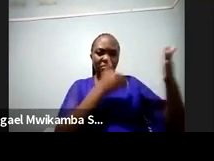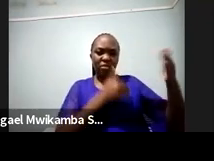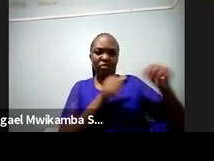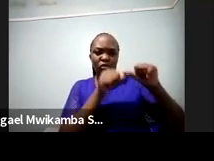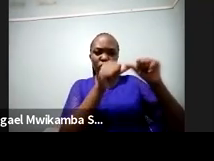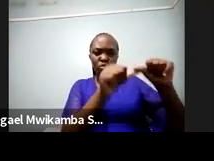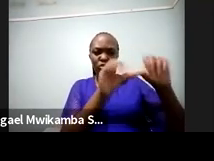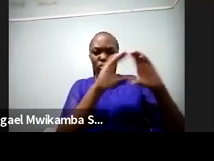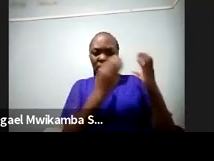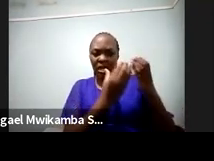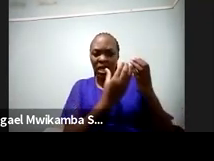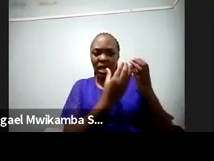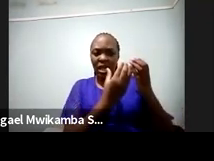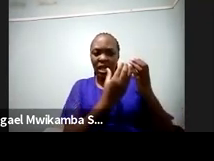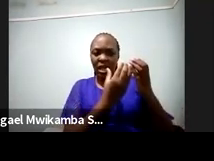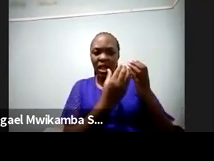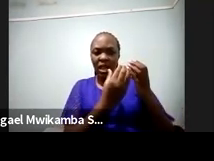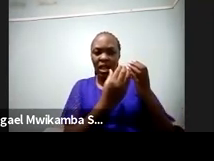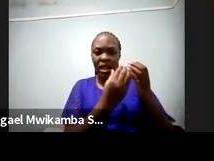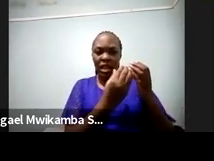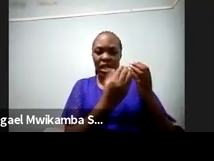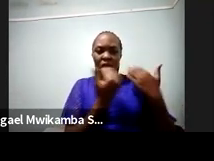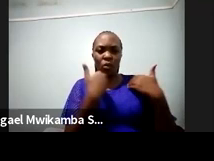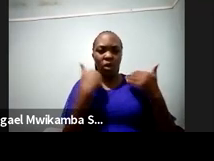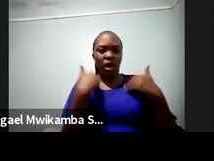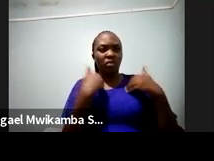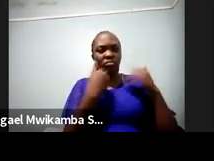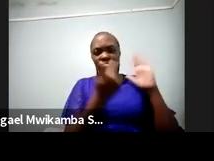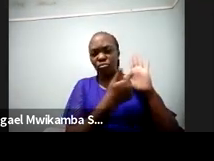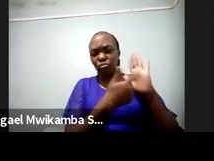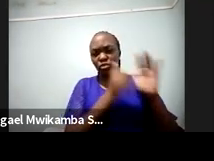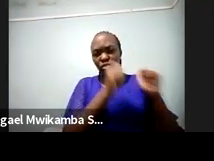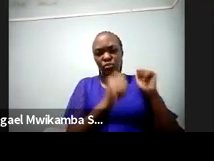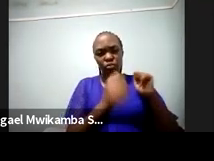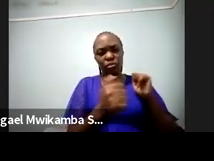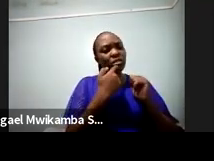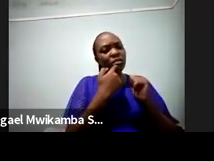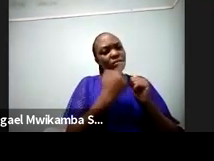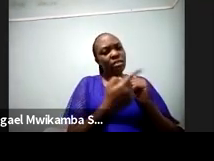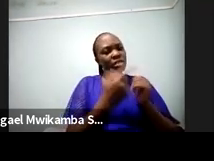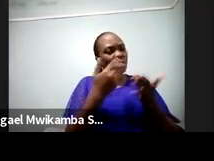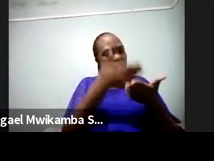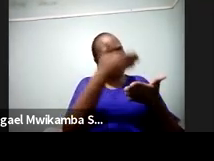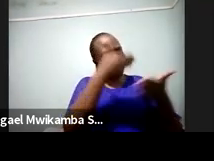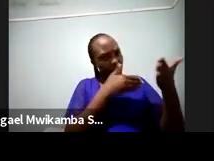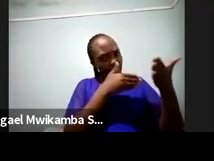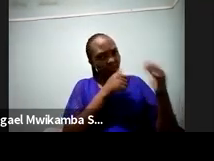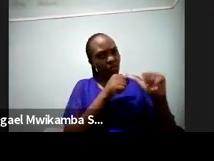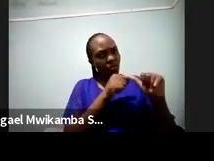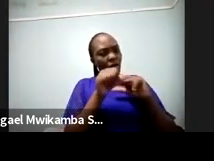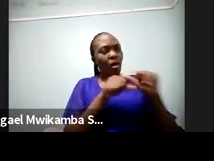point I'd highlighted before about how to get the flow in cash, because you see you can't save without